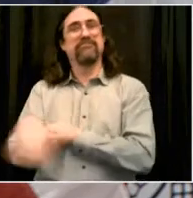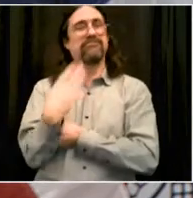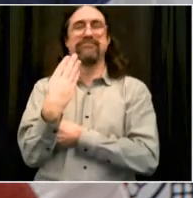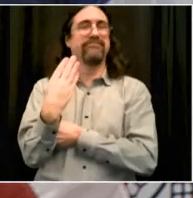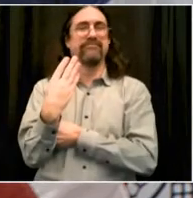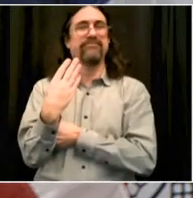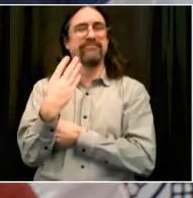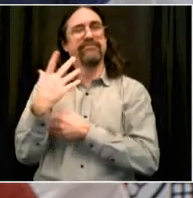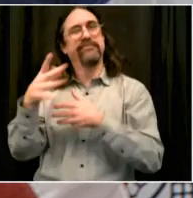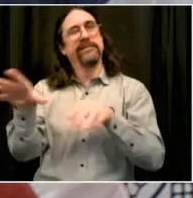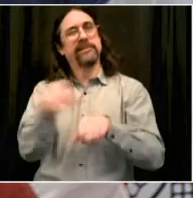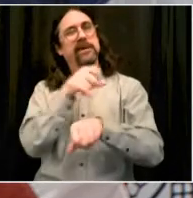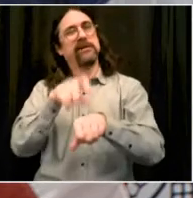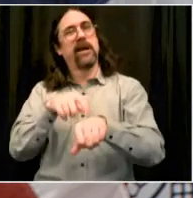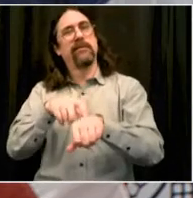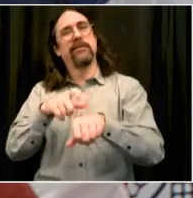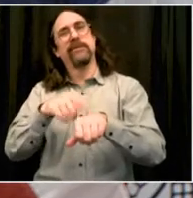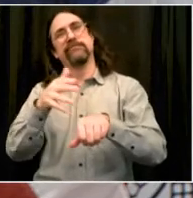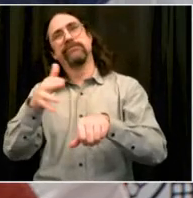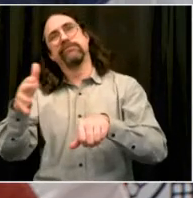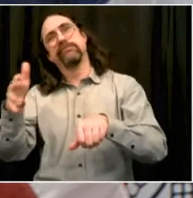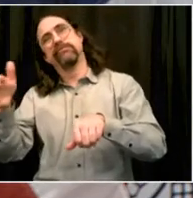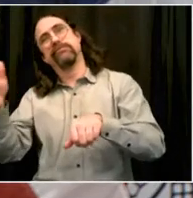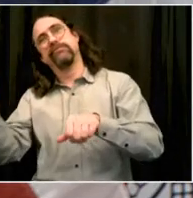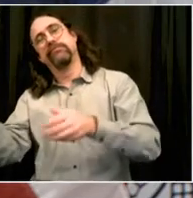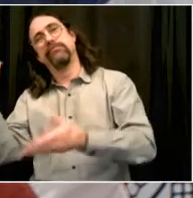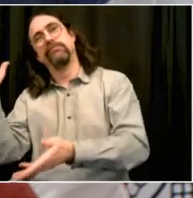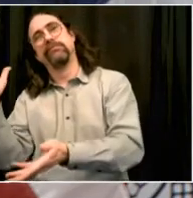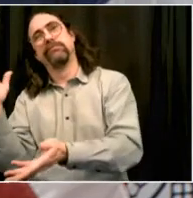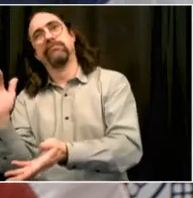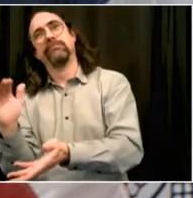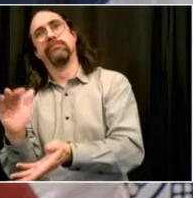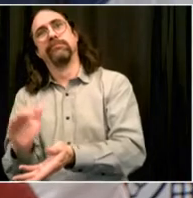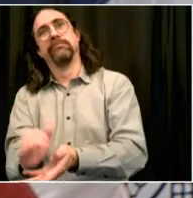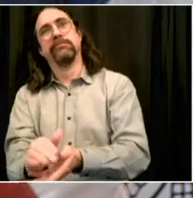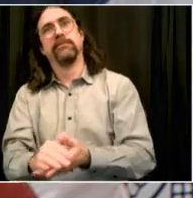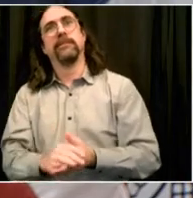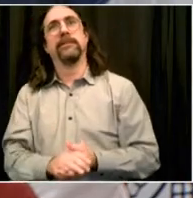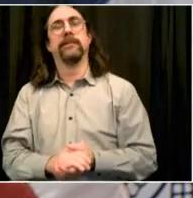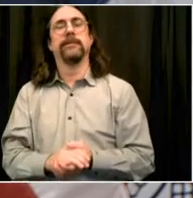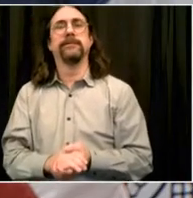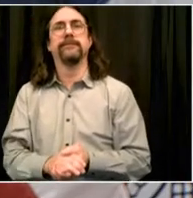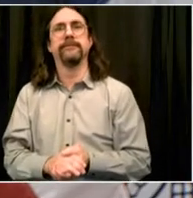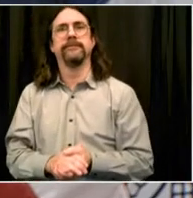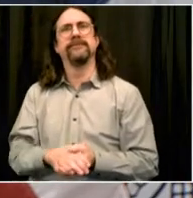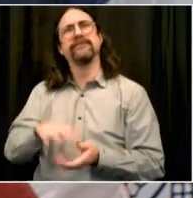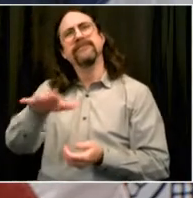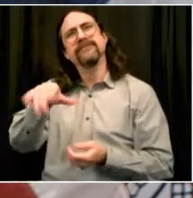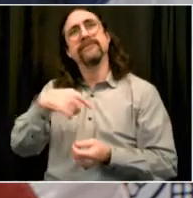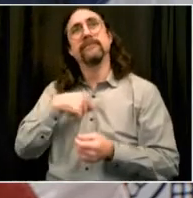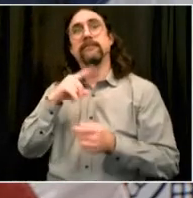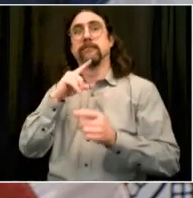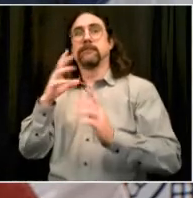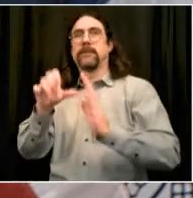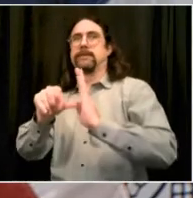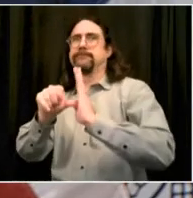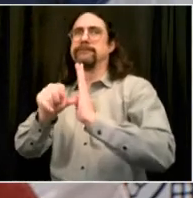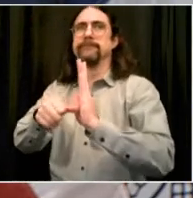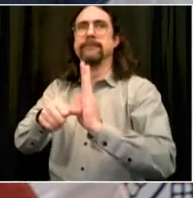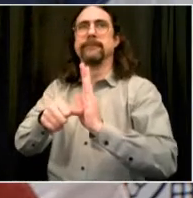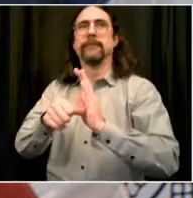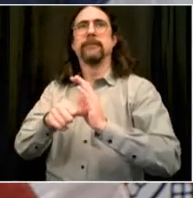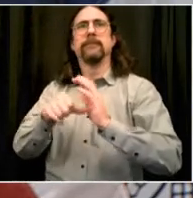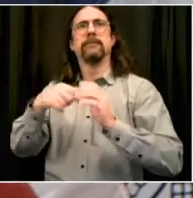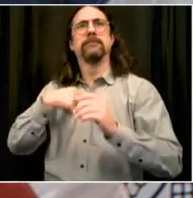Amanda. I want to be really clear about that. The vast majority of people, I think, understand we're all trying to save lives together. I think it is a few who